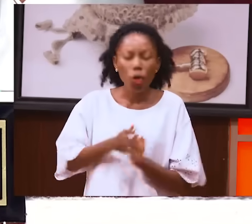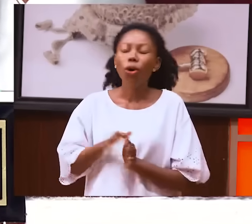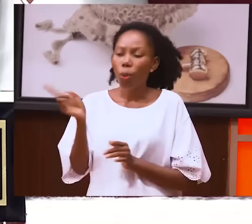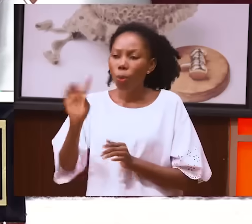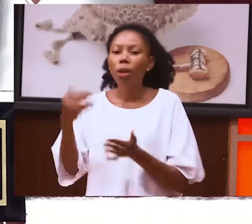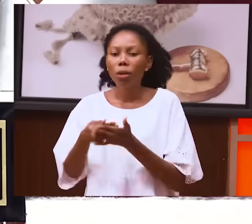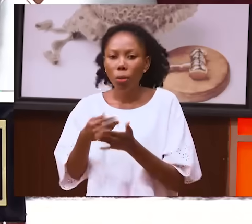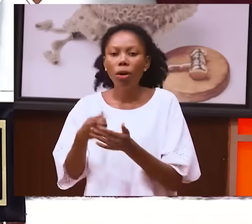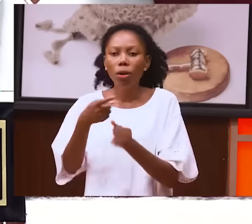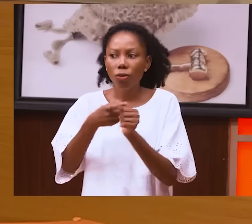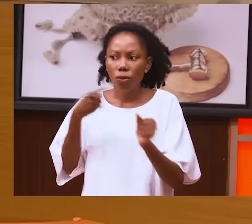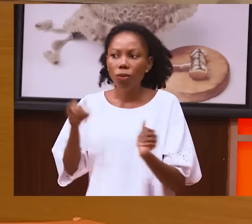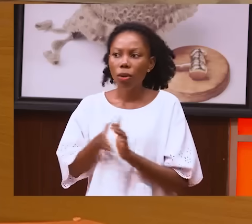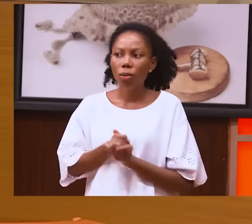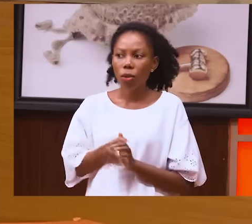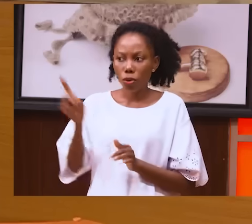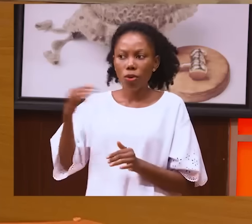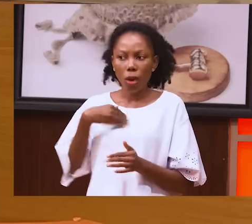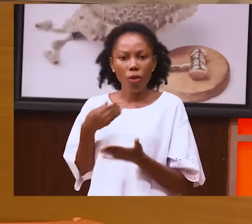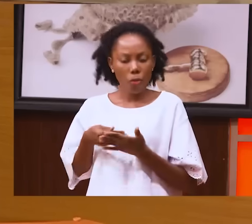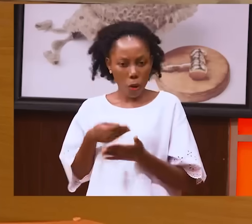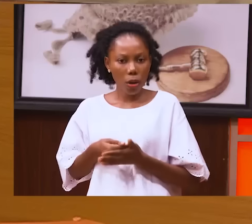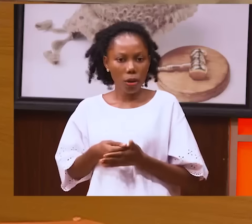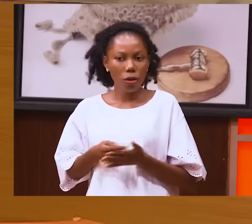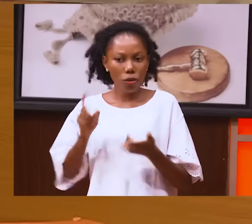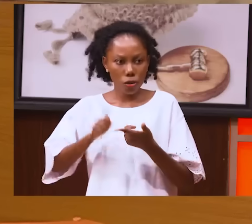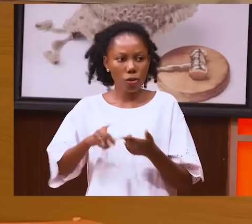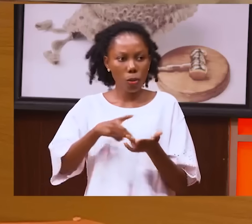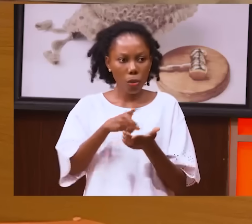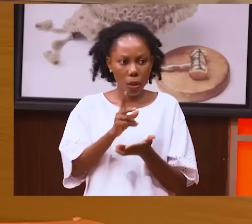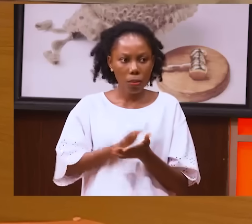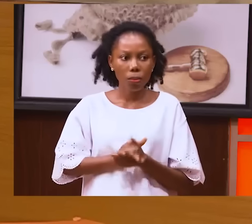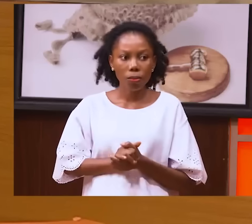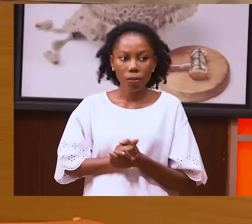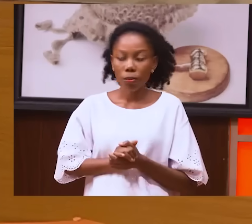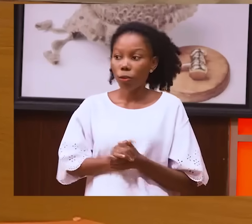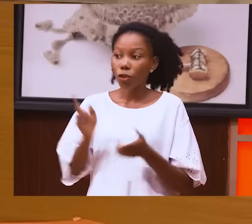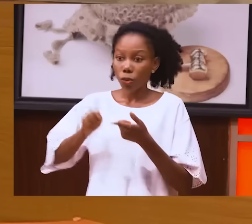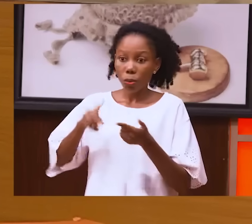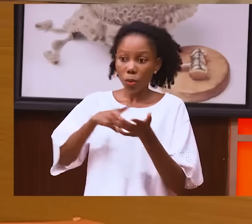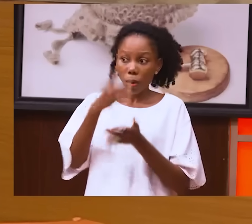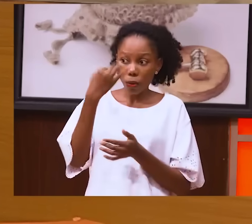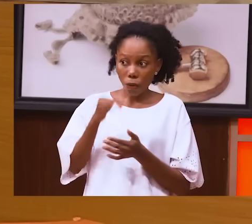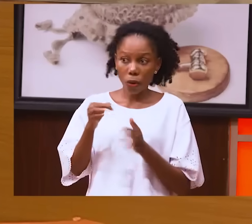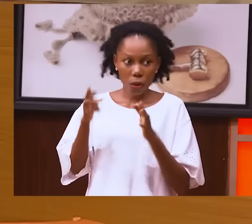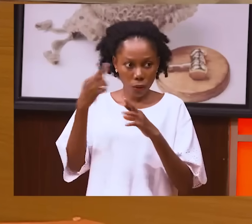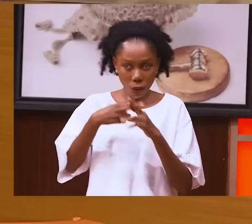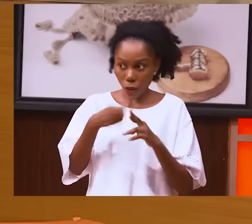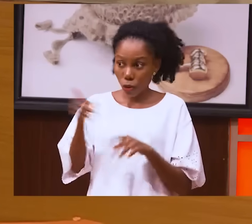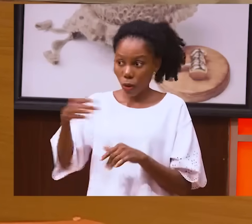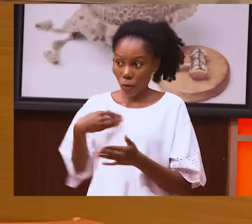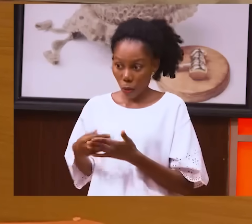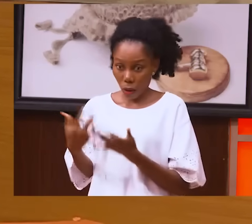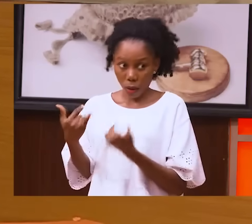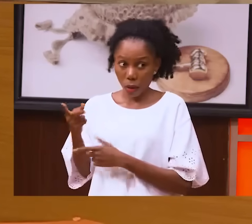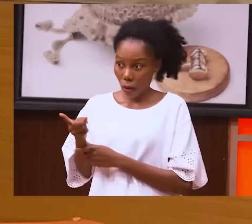coming from? No, I have some money with me, which I'm going to use to pay for the house rent by You next pay month. for the rent. You have some money with you right now.